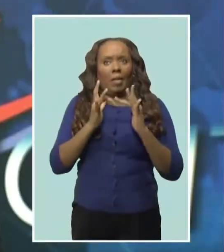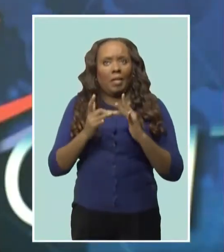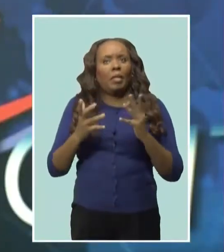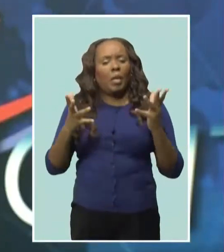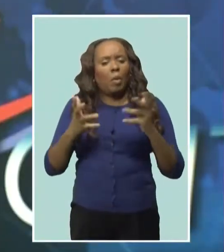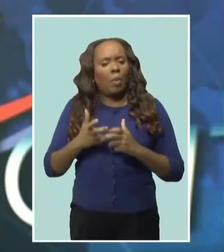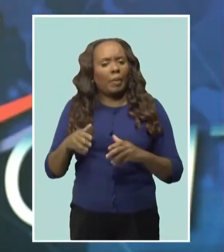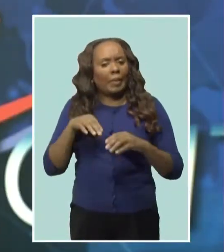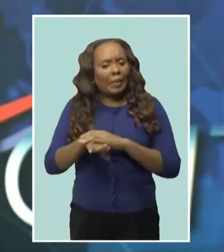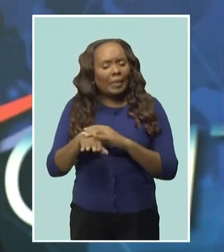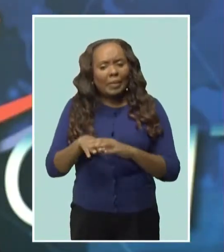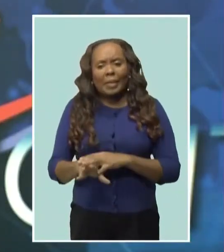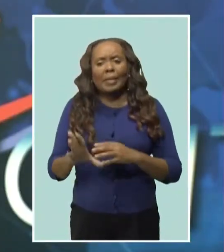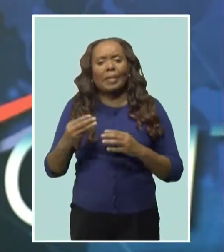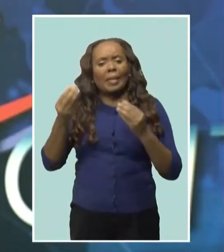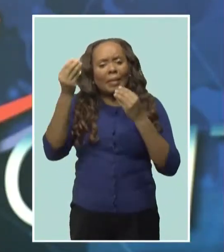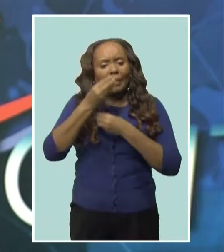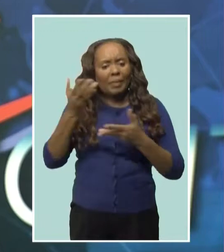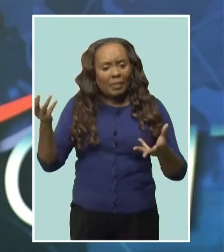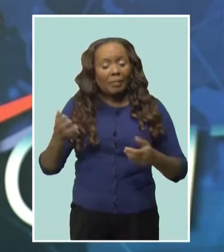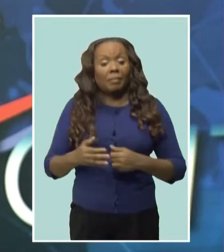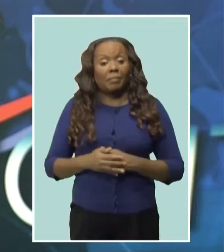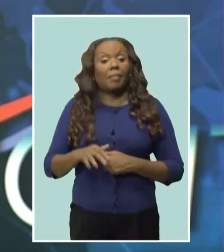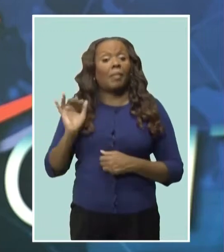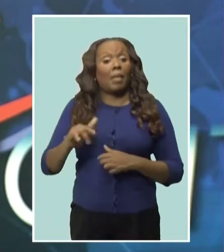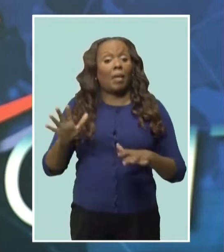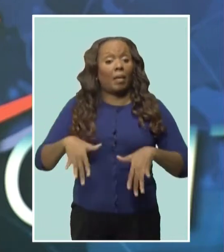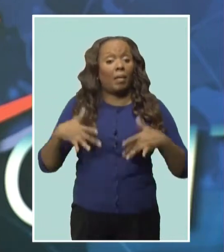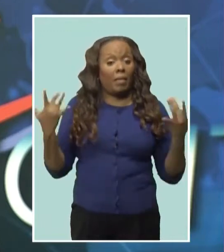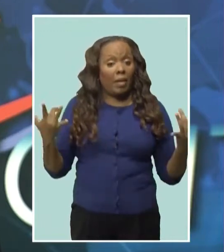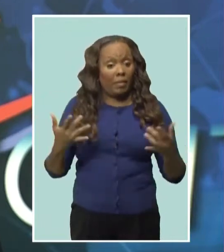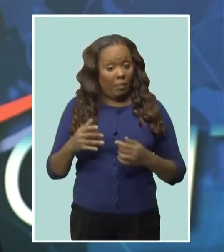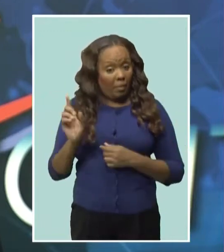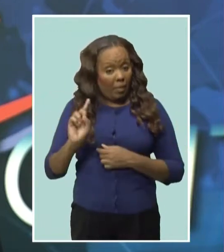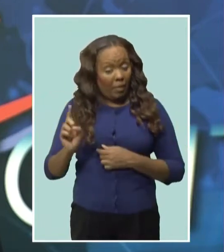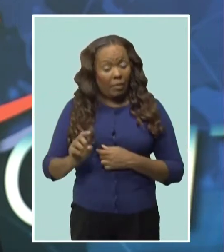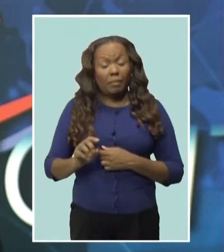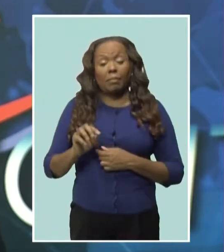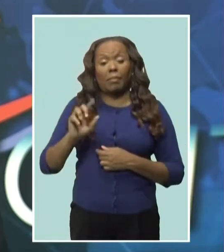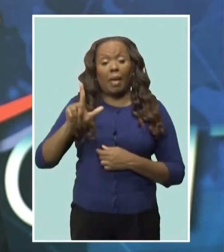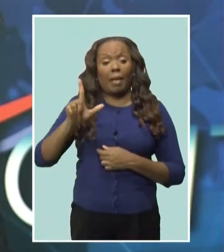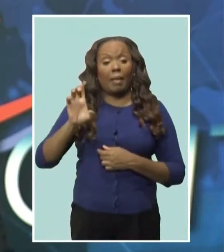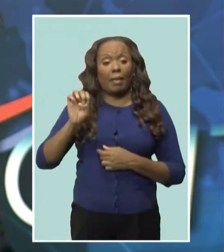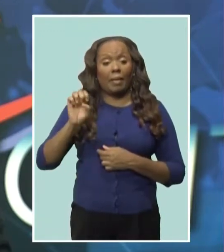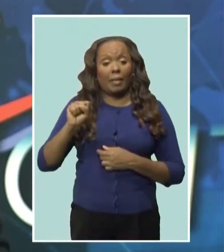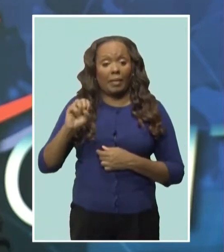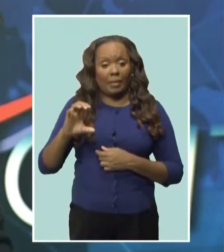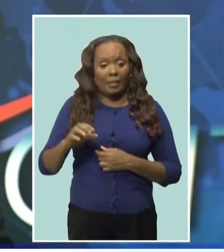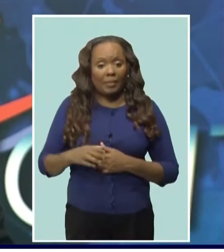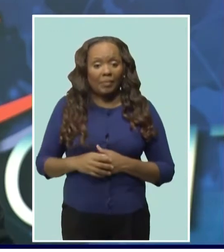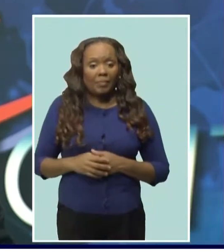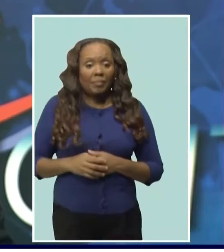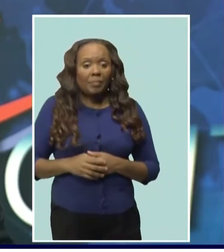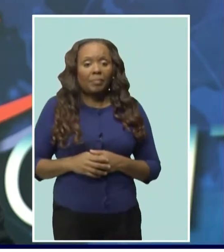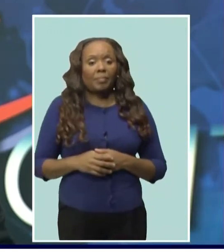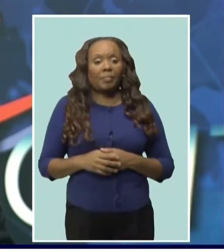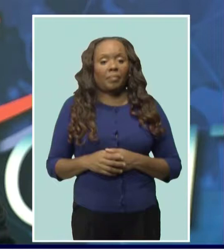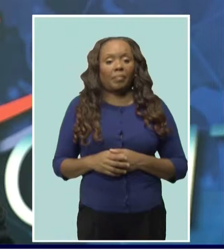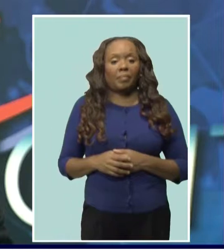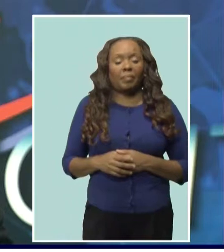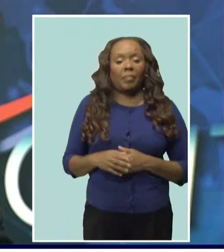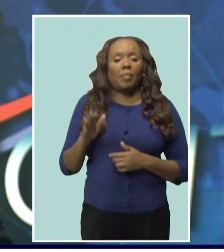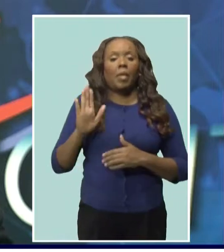Well, that event will be held at the Lloyd Erskine Sandiford Centre. The planned amalgamation of this country's social